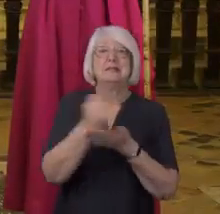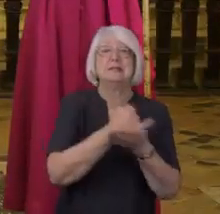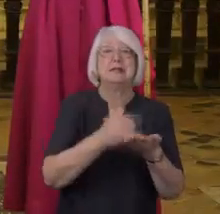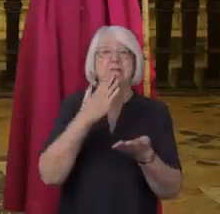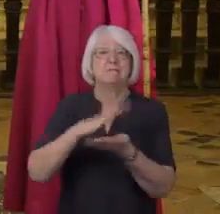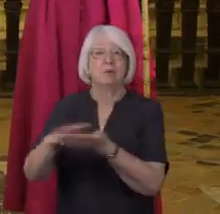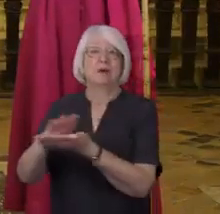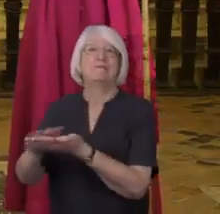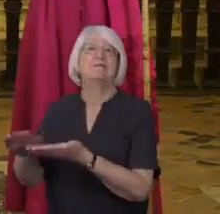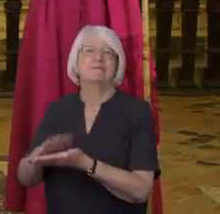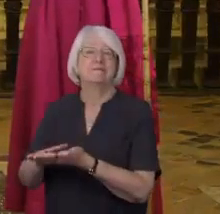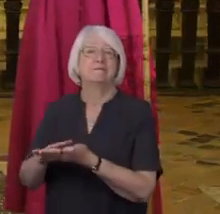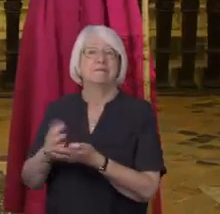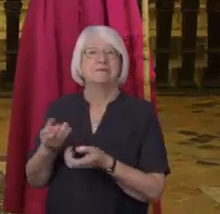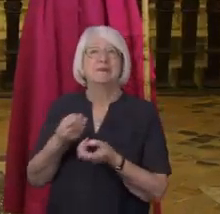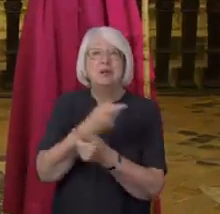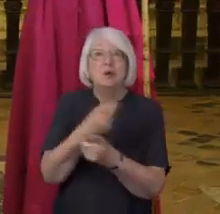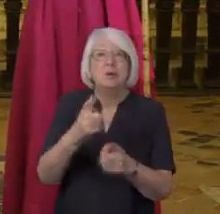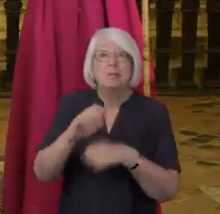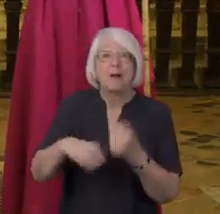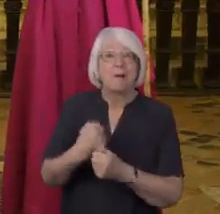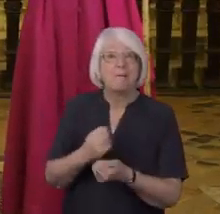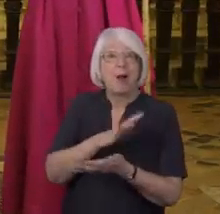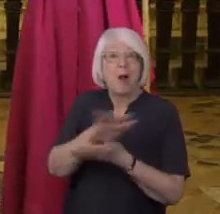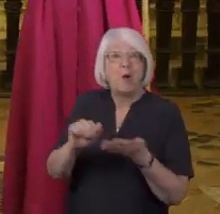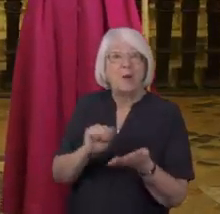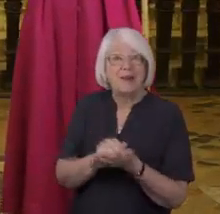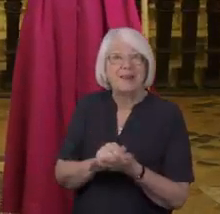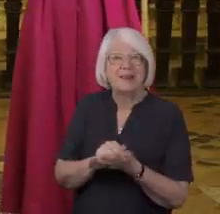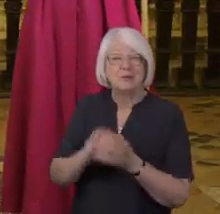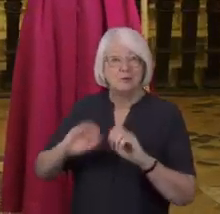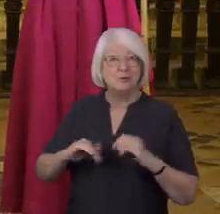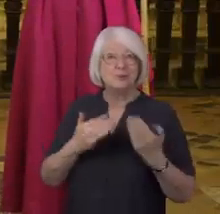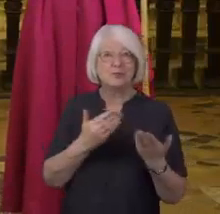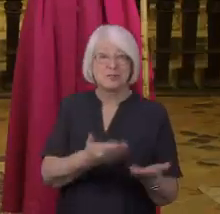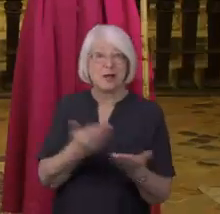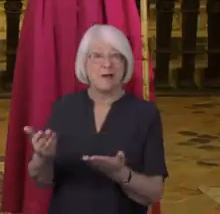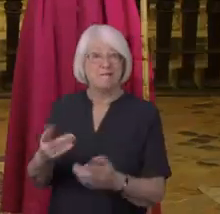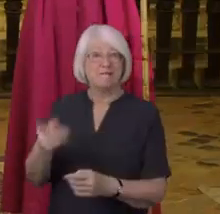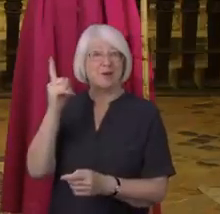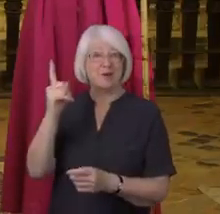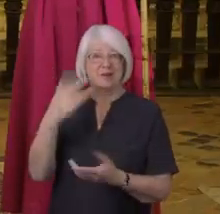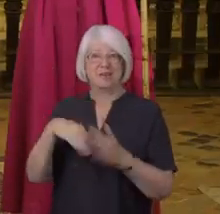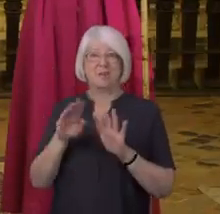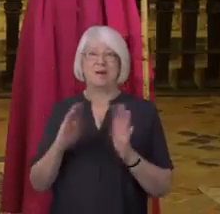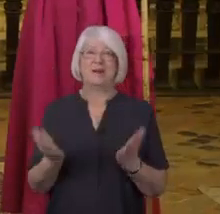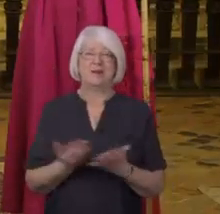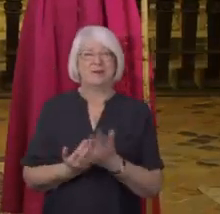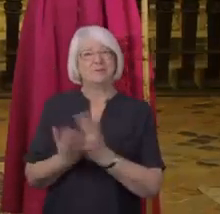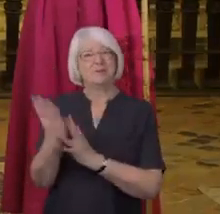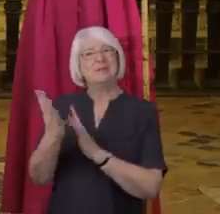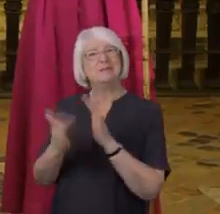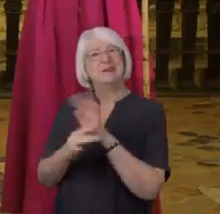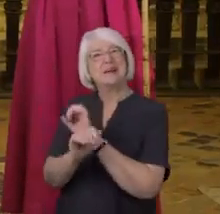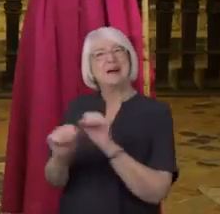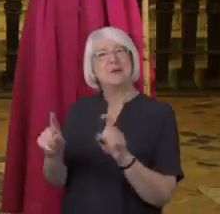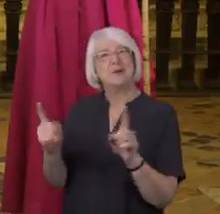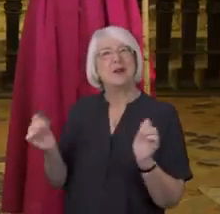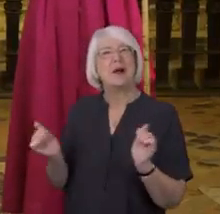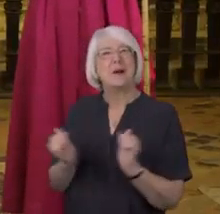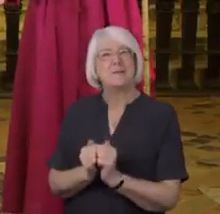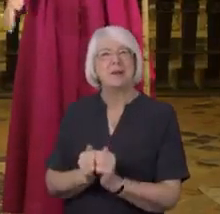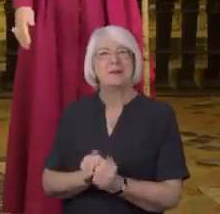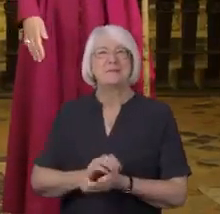and make you holy to serve God in the world, through Jesus Christ our Lord. Amen.